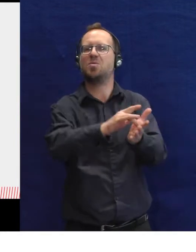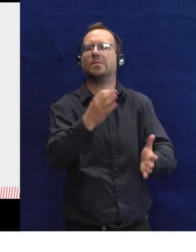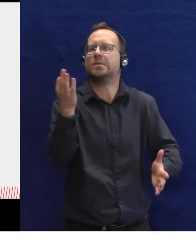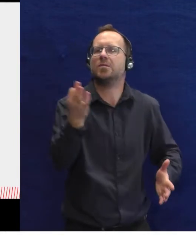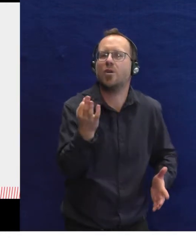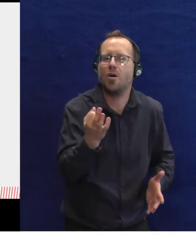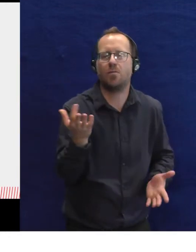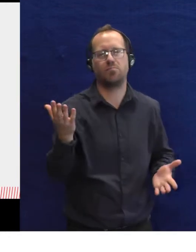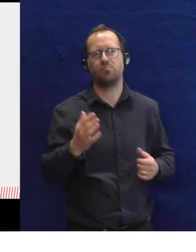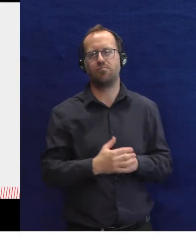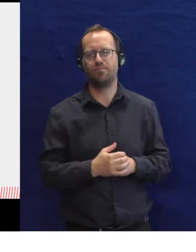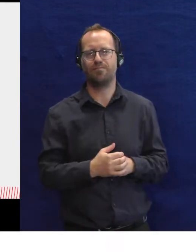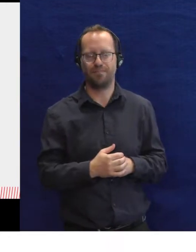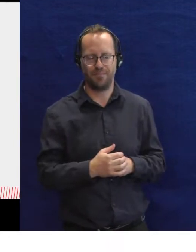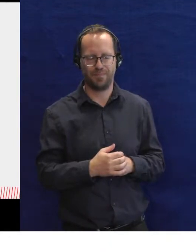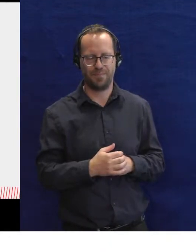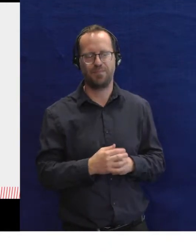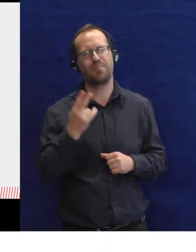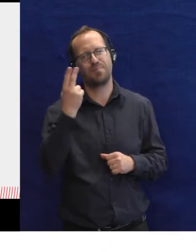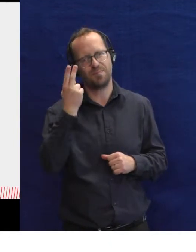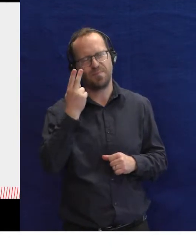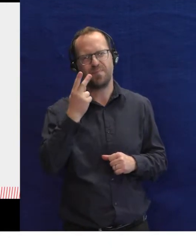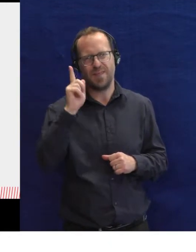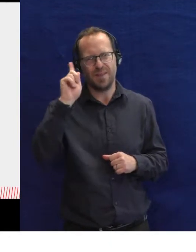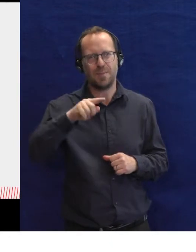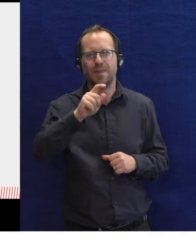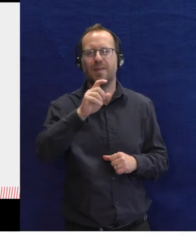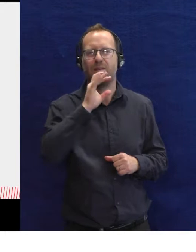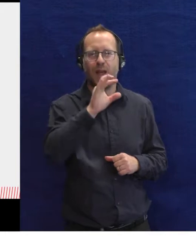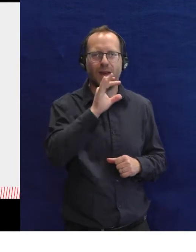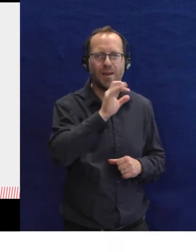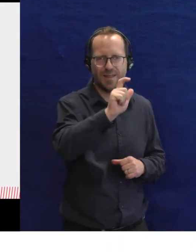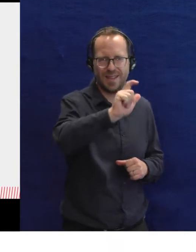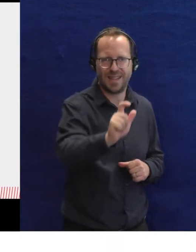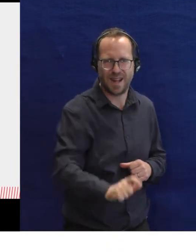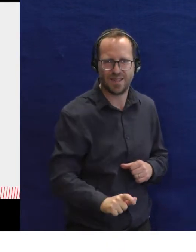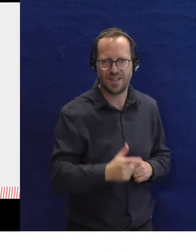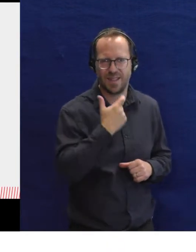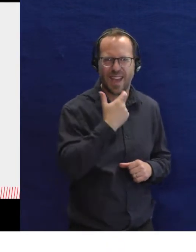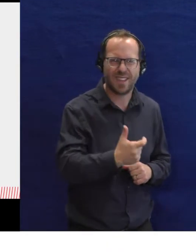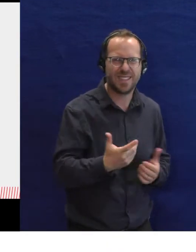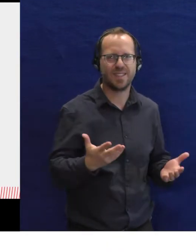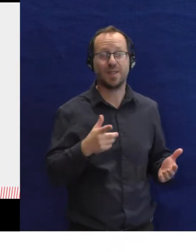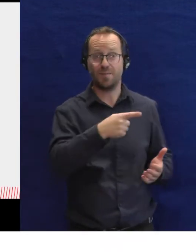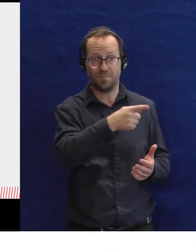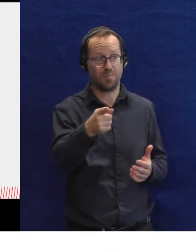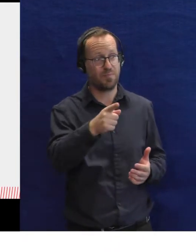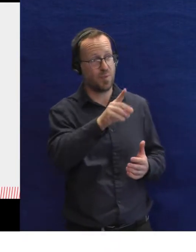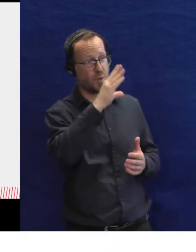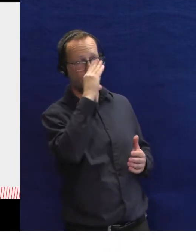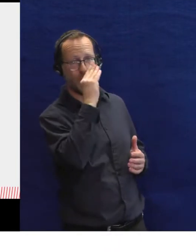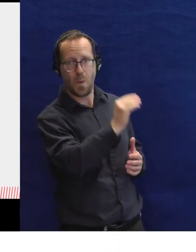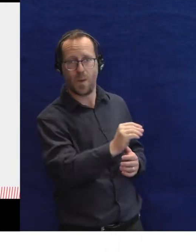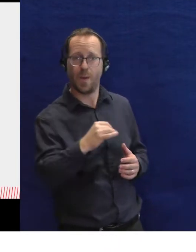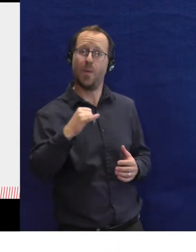this case. I understand it is Italian, so there might be not so much what you